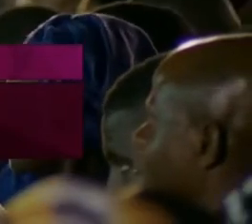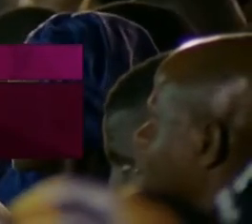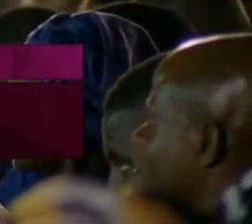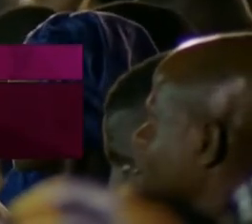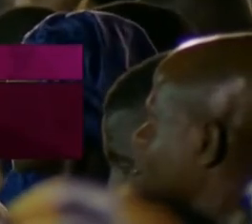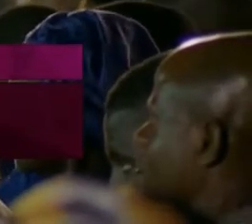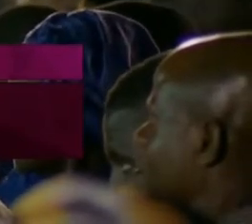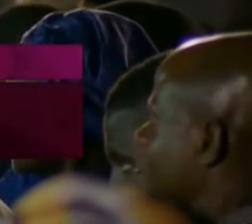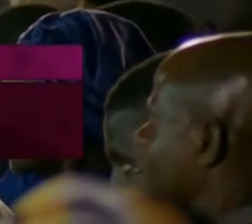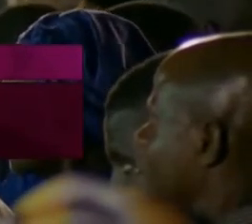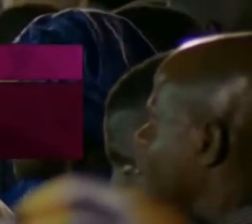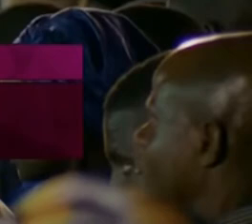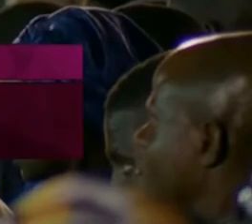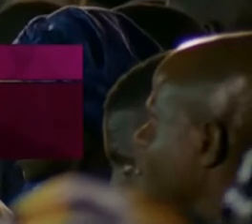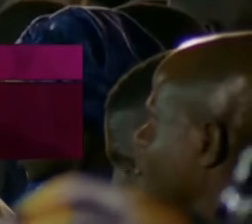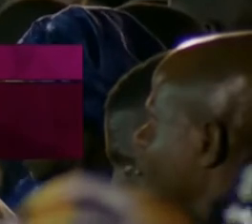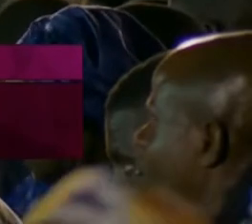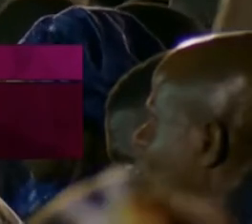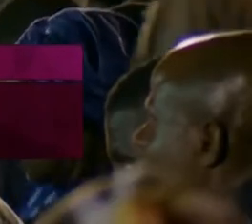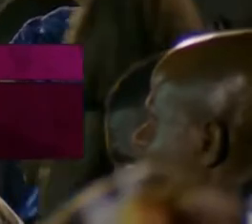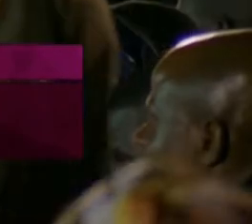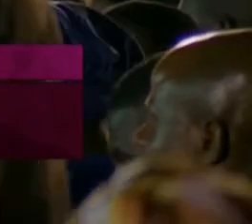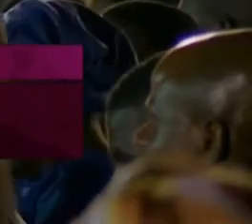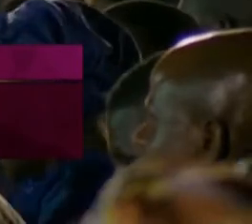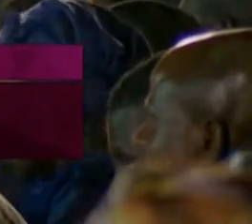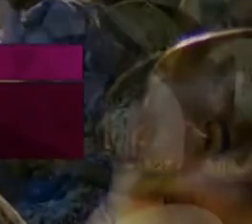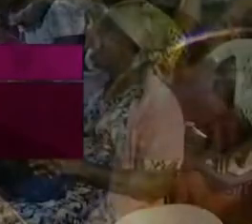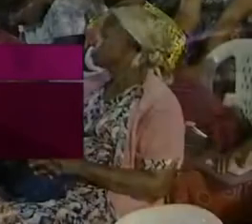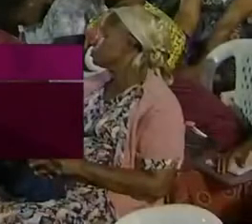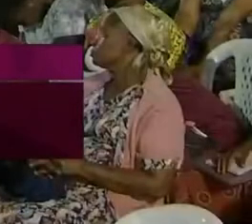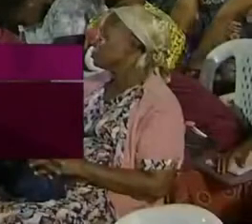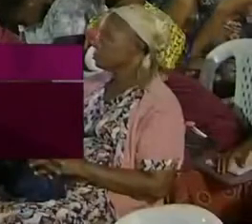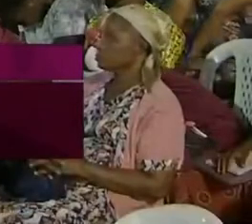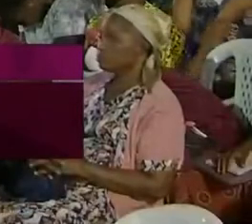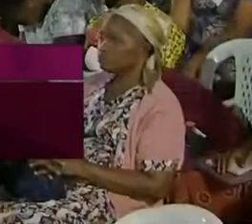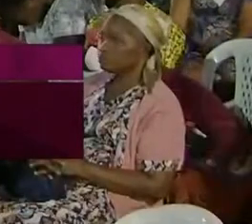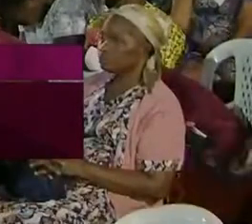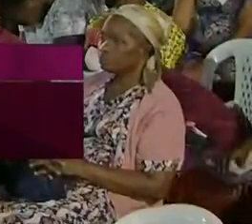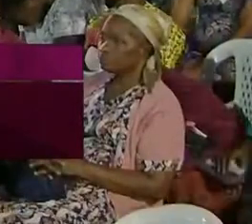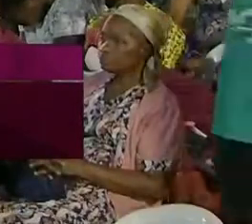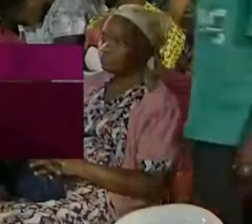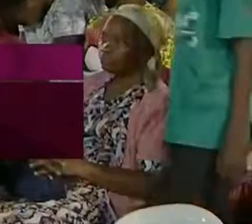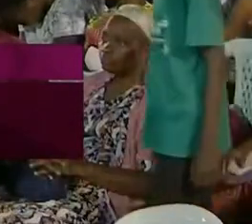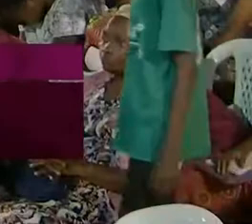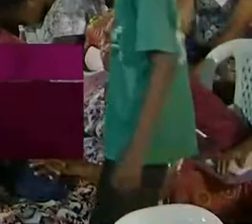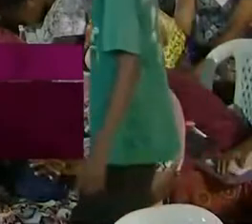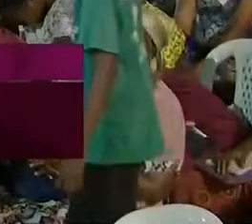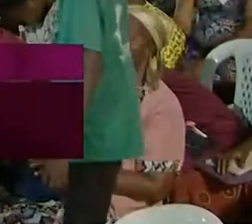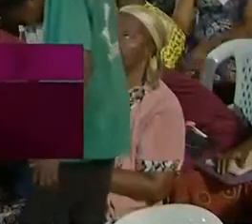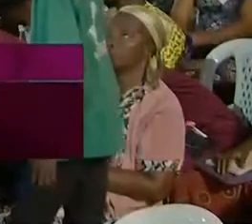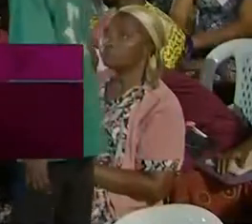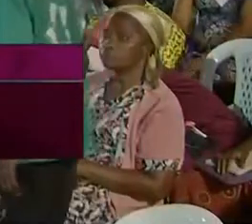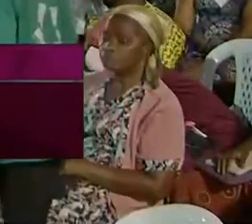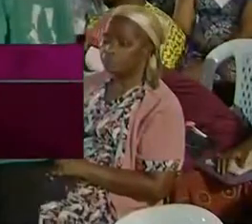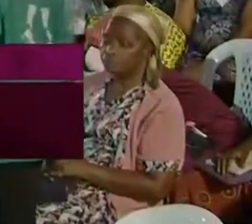are, if you are able to see where there are others who have